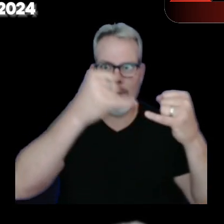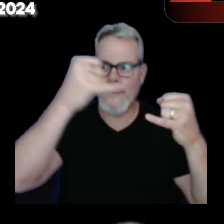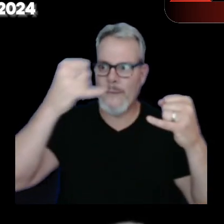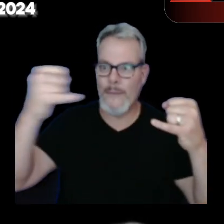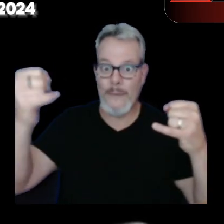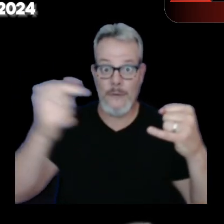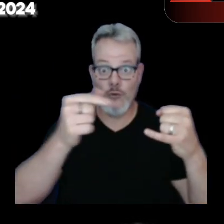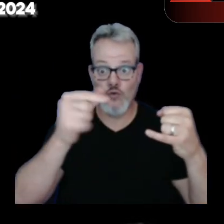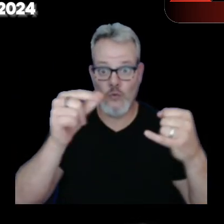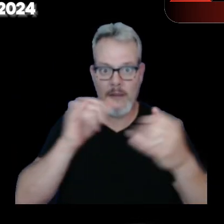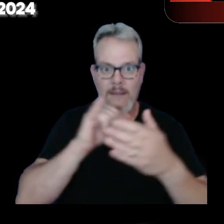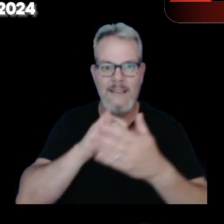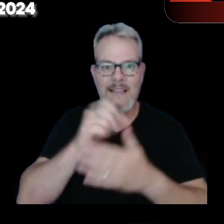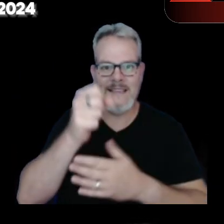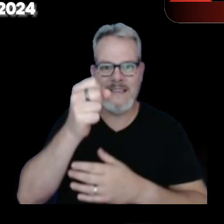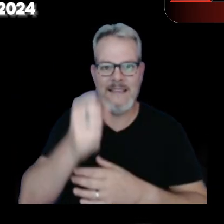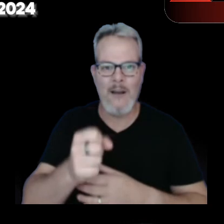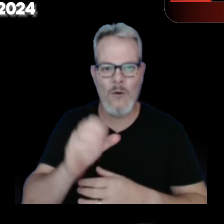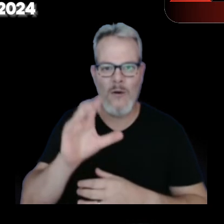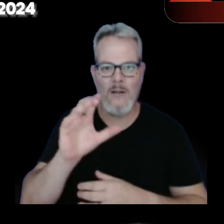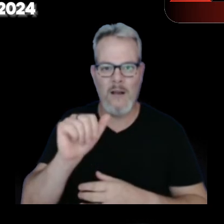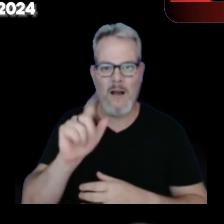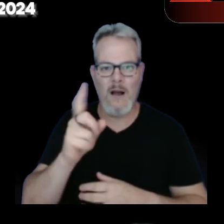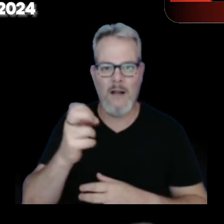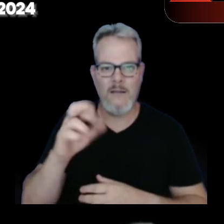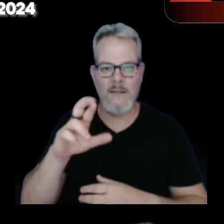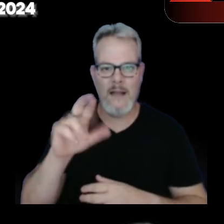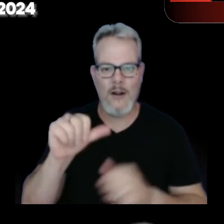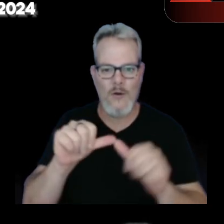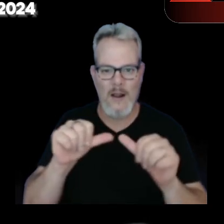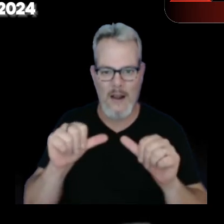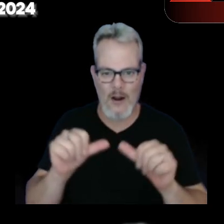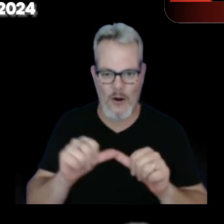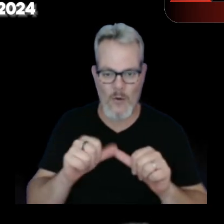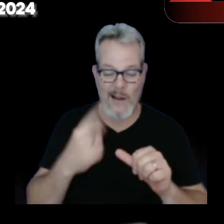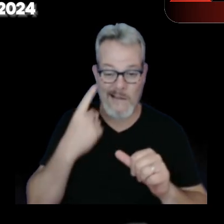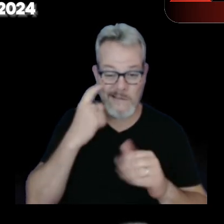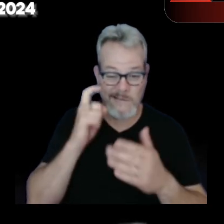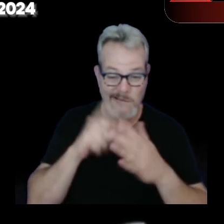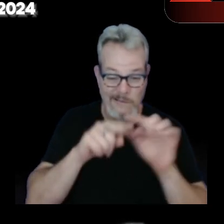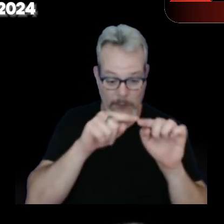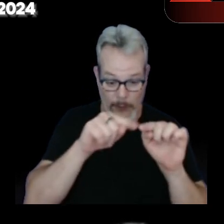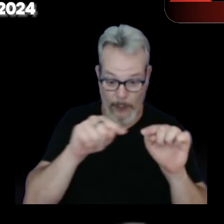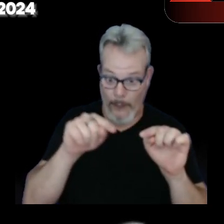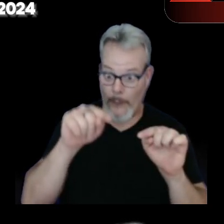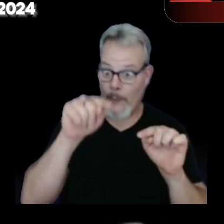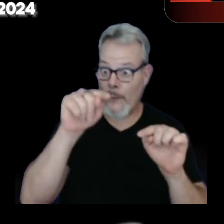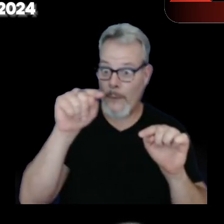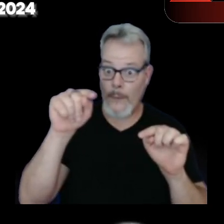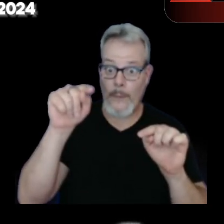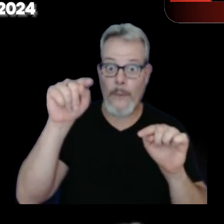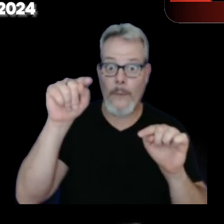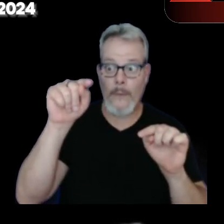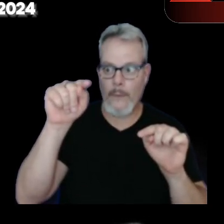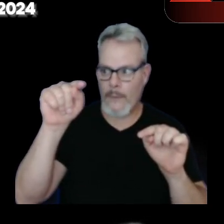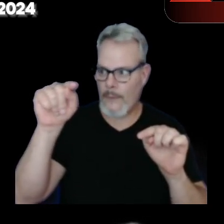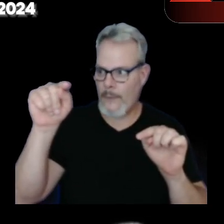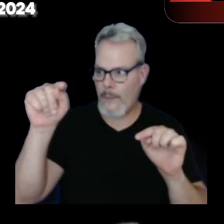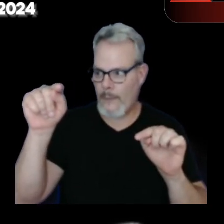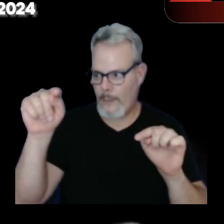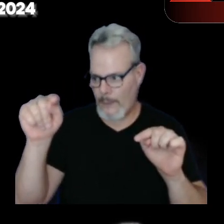you can see that it had a larger increase in tilt before stabilizing and deflating